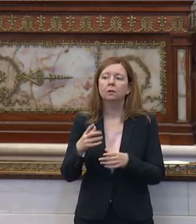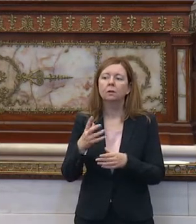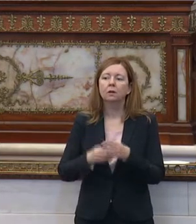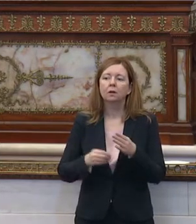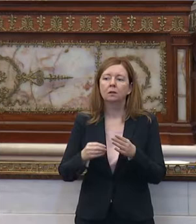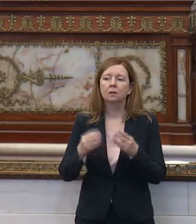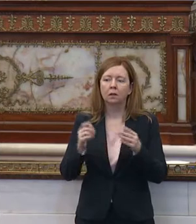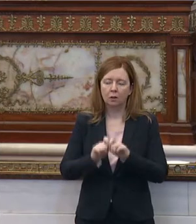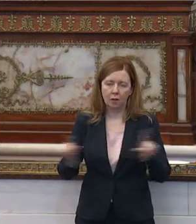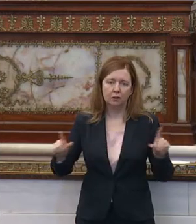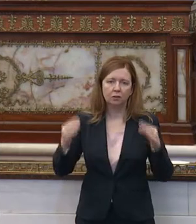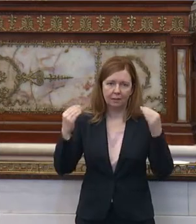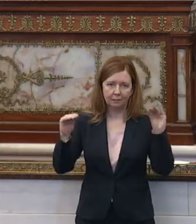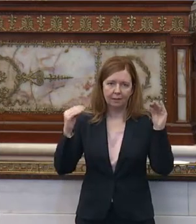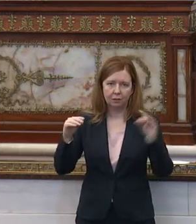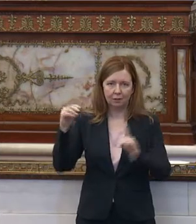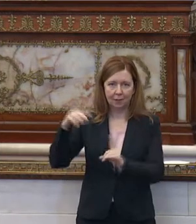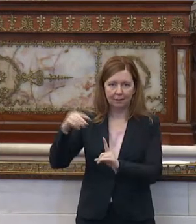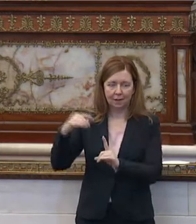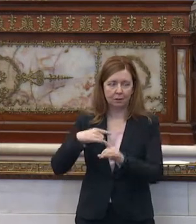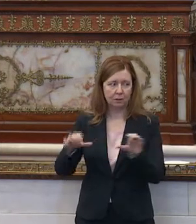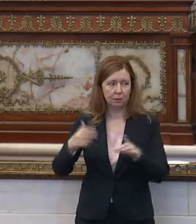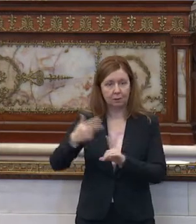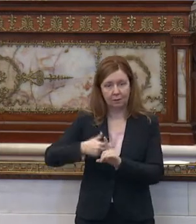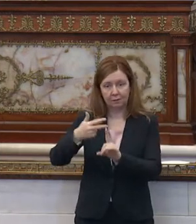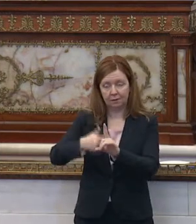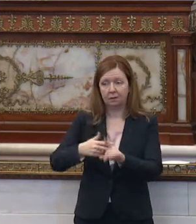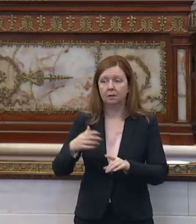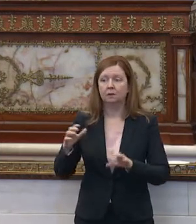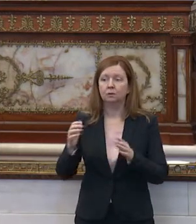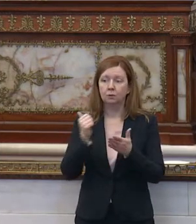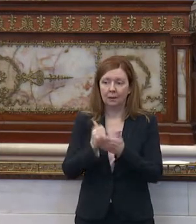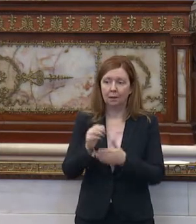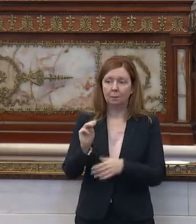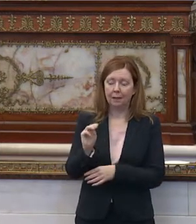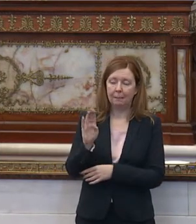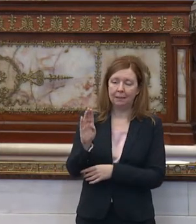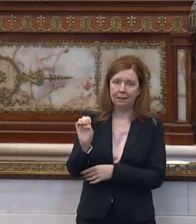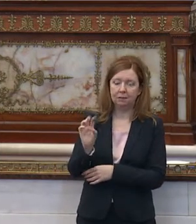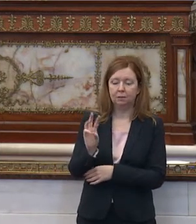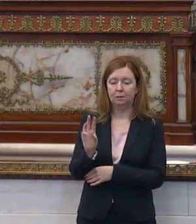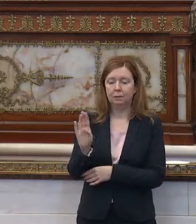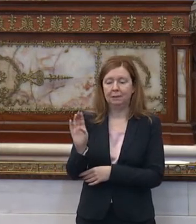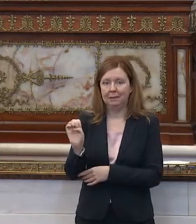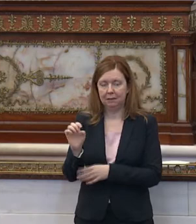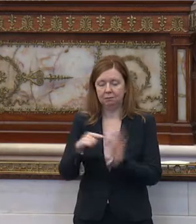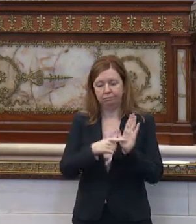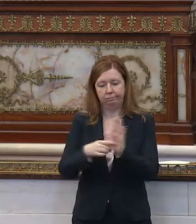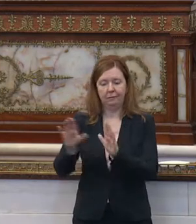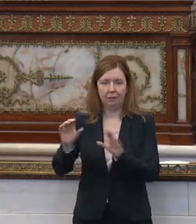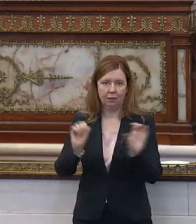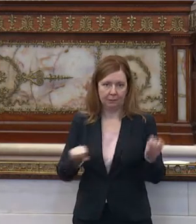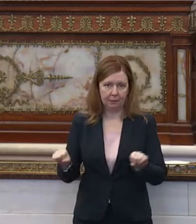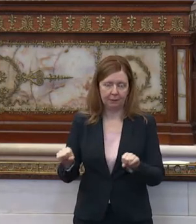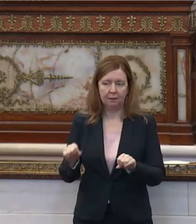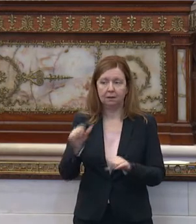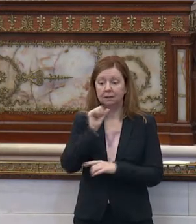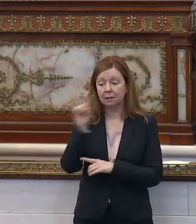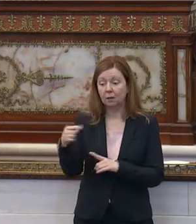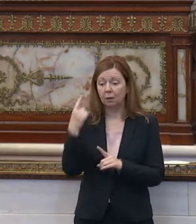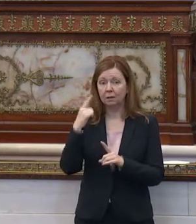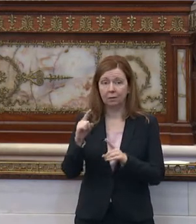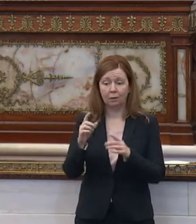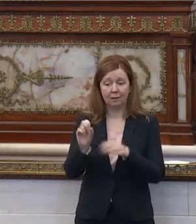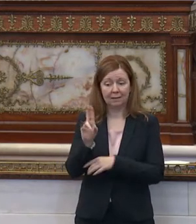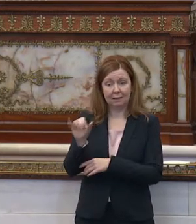Spotlight Series, which we do on a quarterly basis to help MBEs or WBEs showcase their capabilities, not only to the